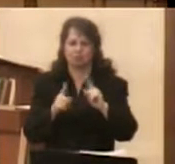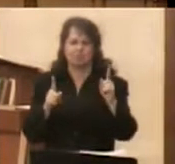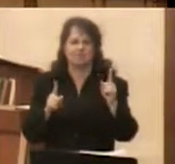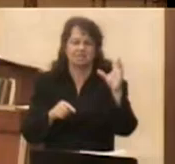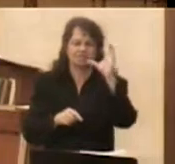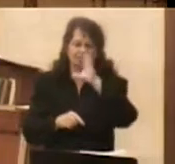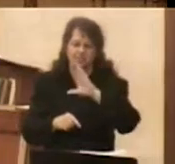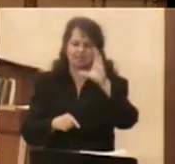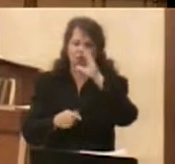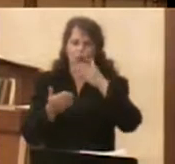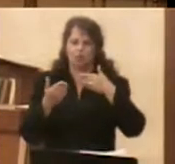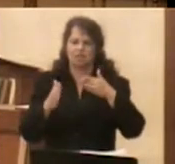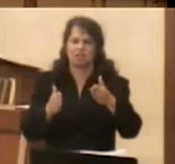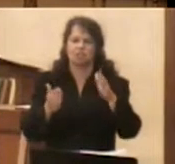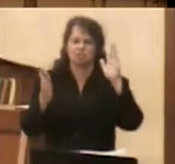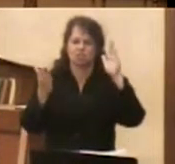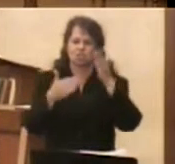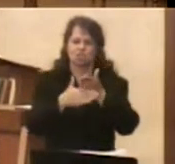hope with others.